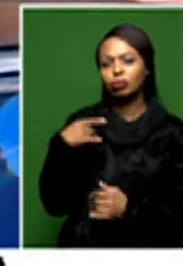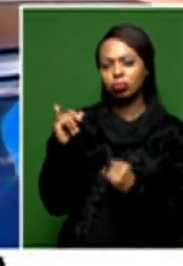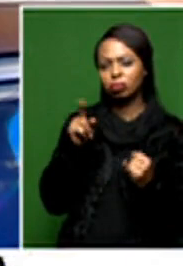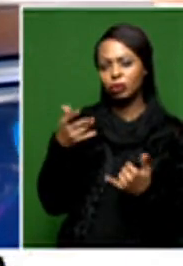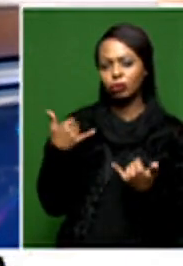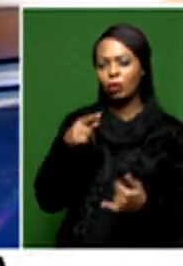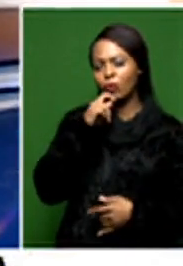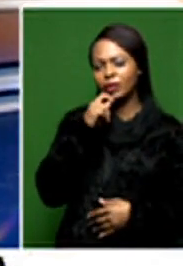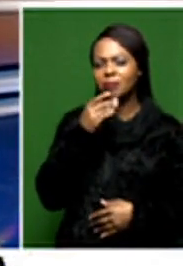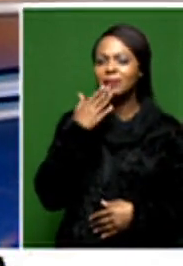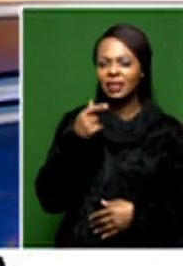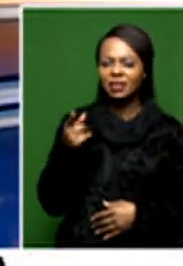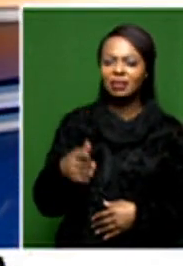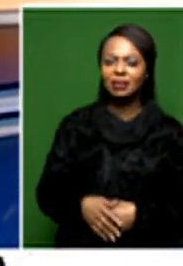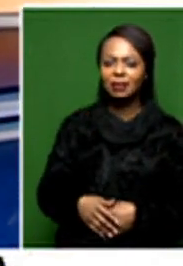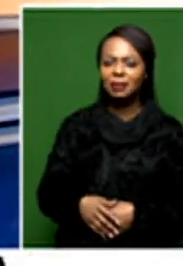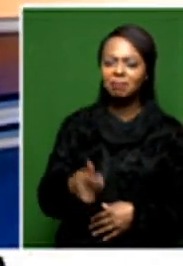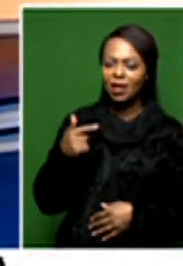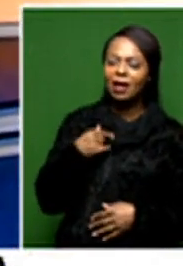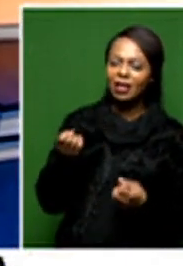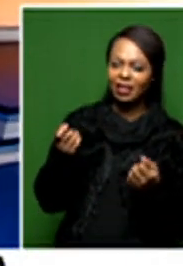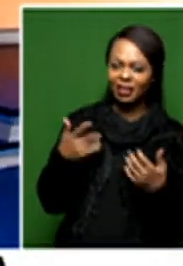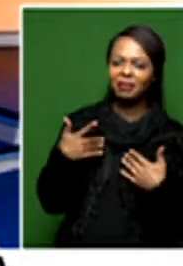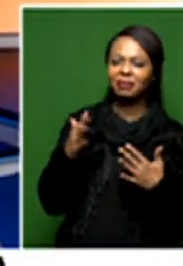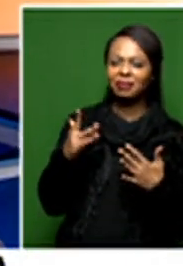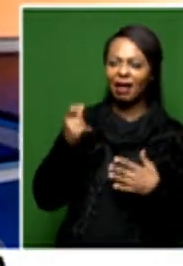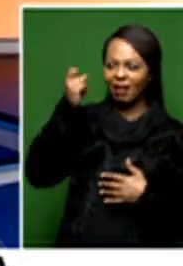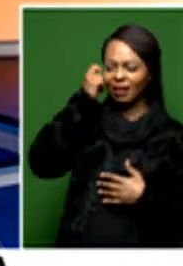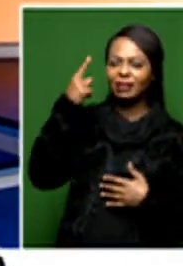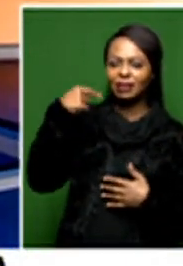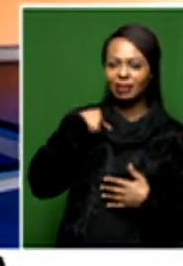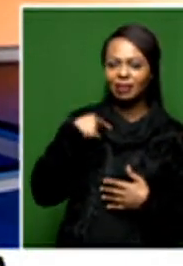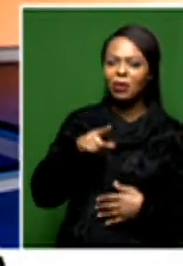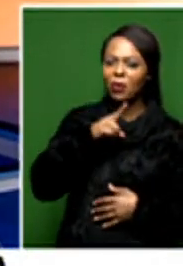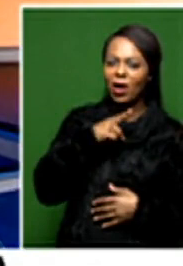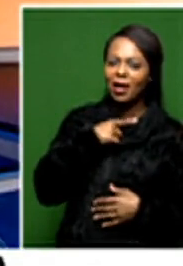me, just balance me quick here. How is a braai without meat called braai?